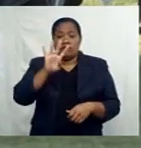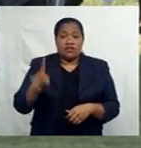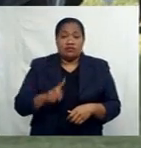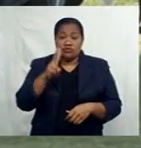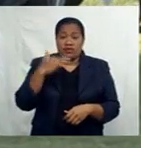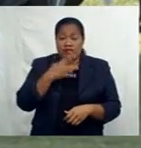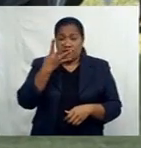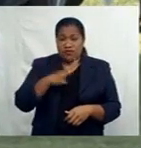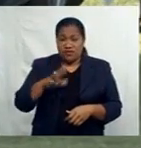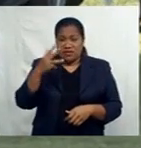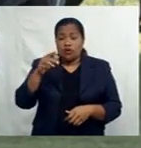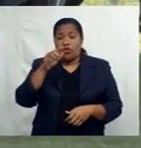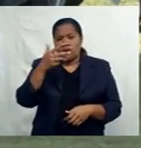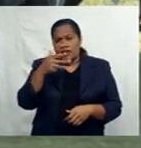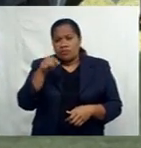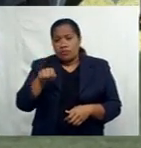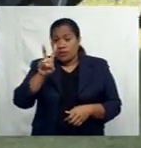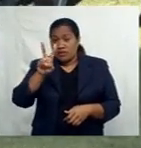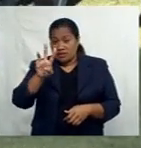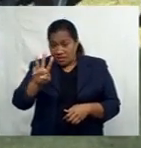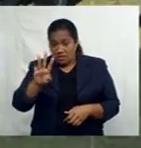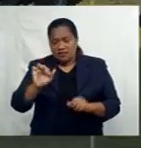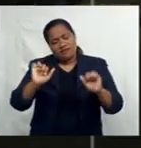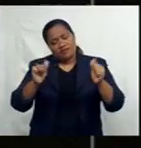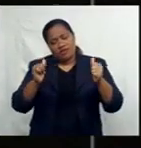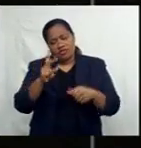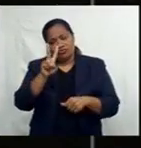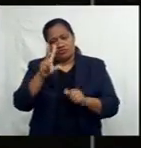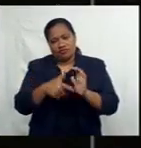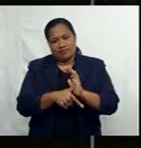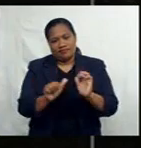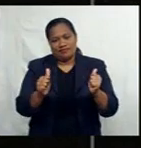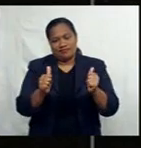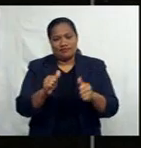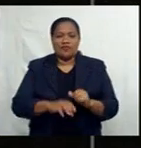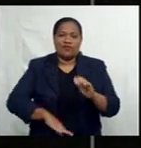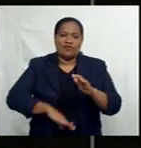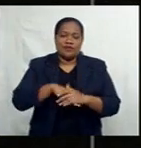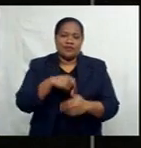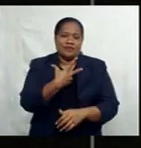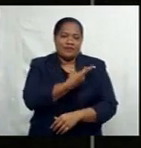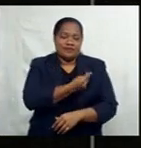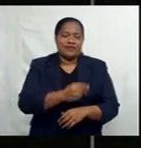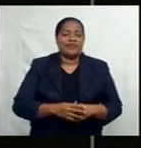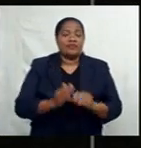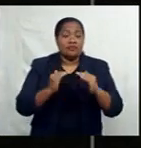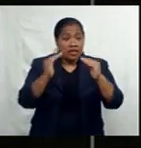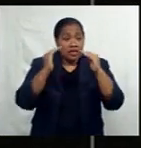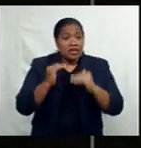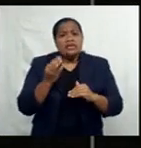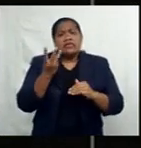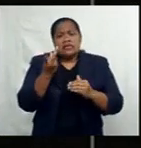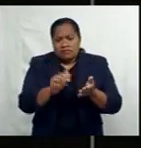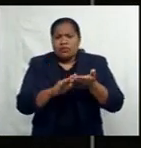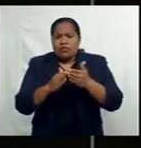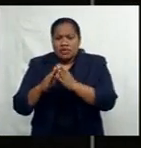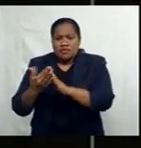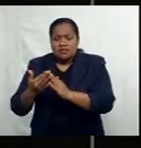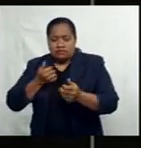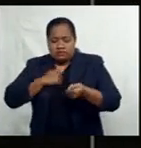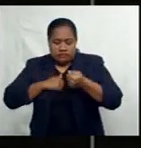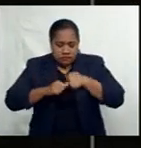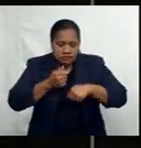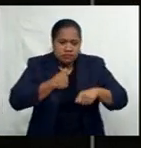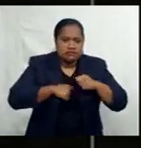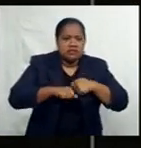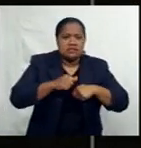4,249, or 9.3%, are fully vaccinated. While some communities are struggling to recover from TC Yasa, waiting